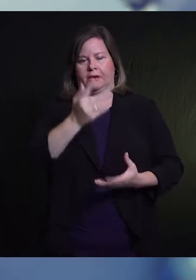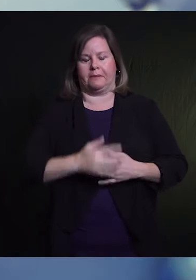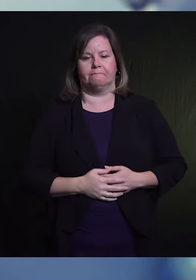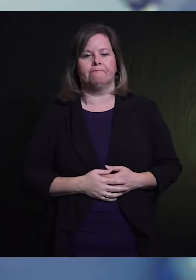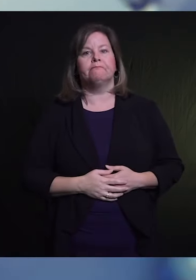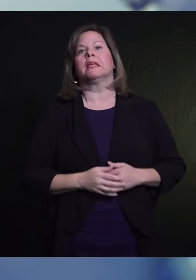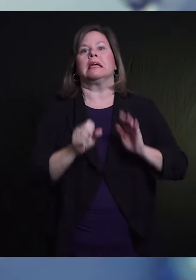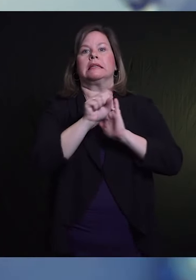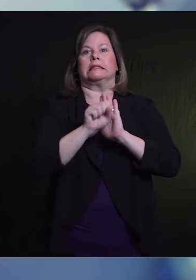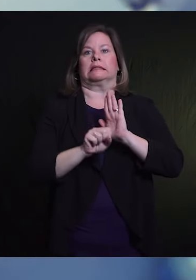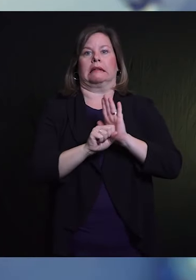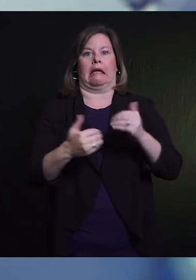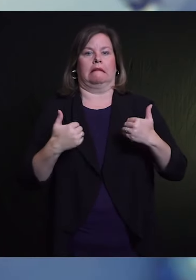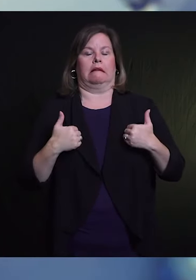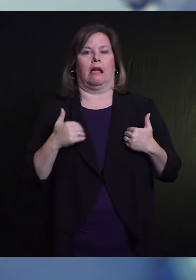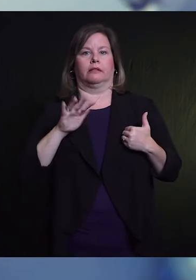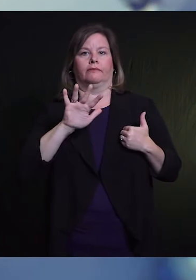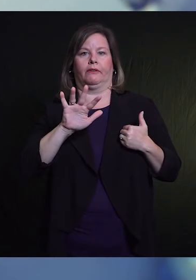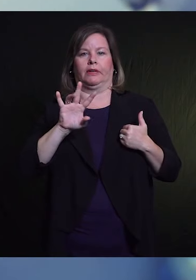of Michigan, it's reported there are